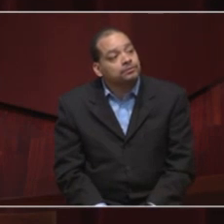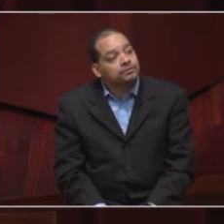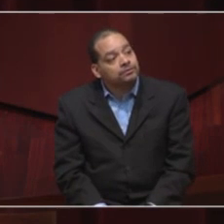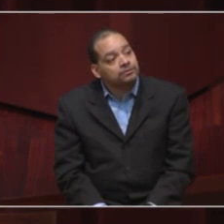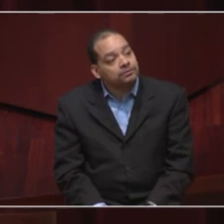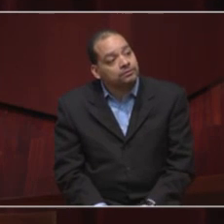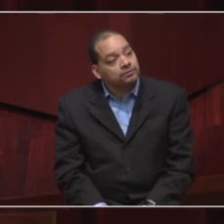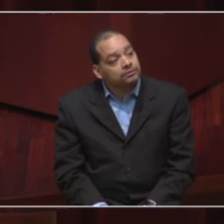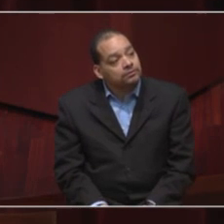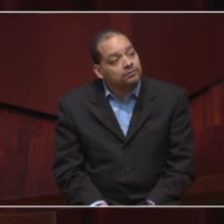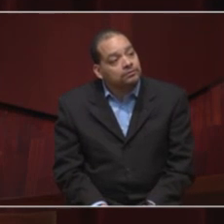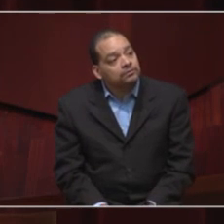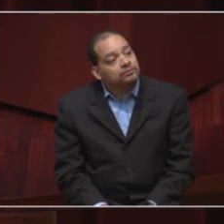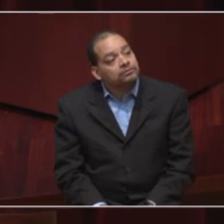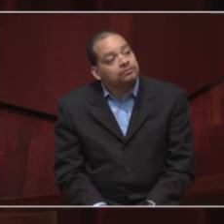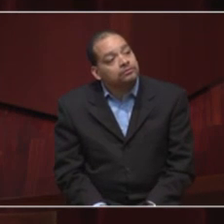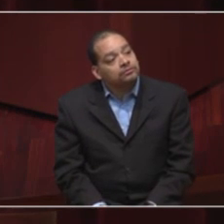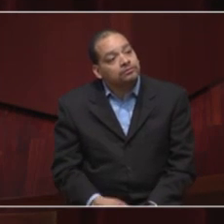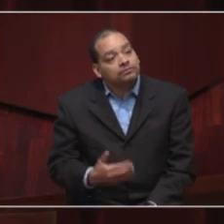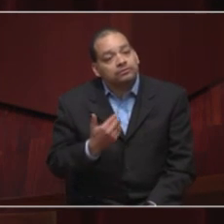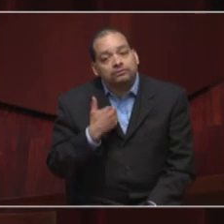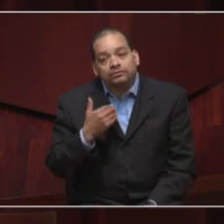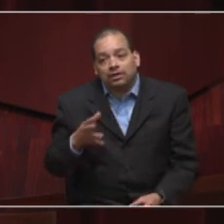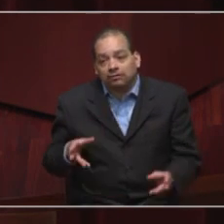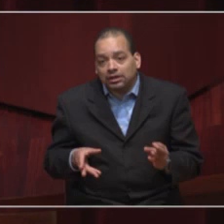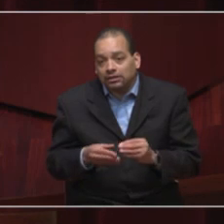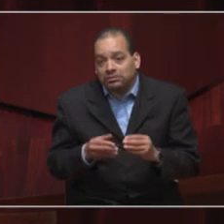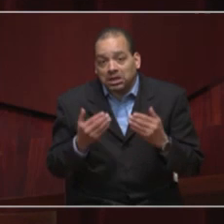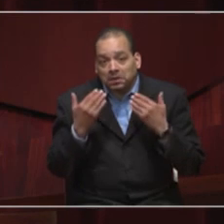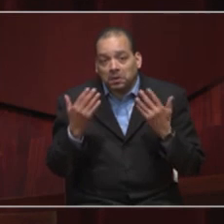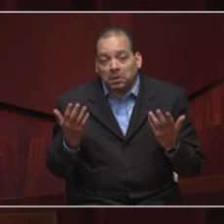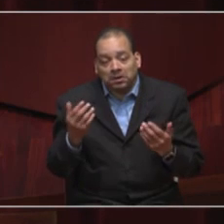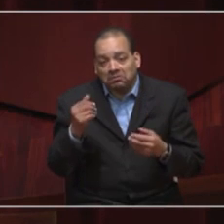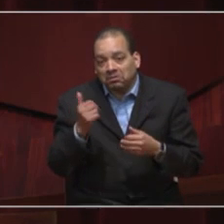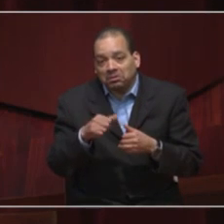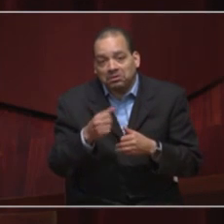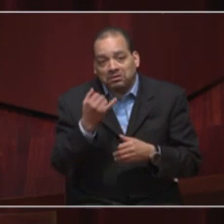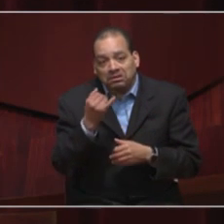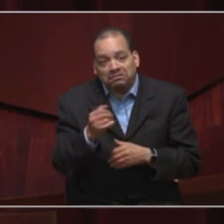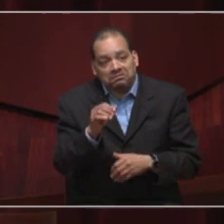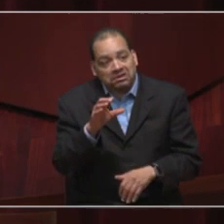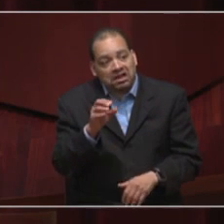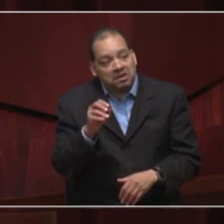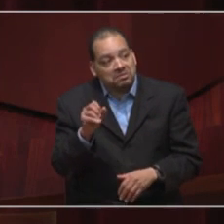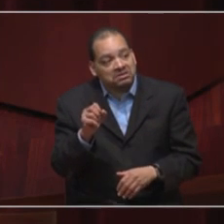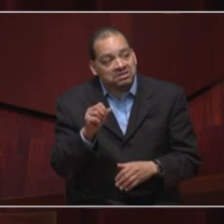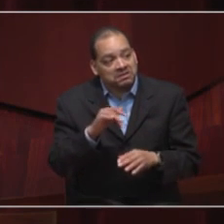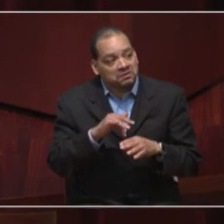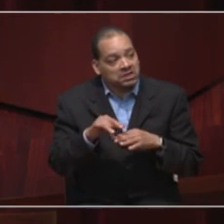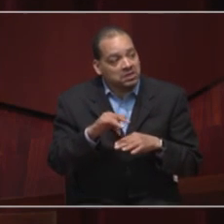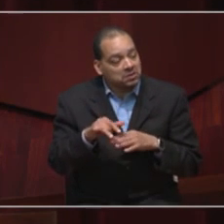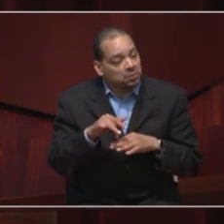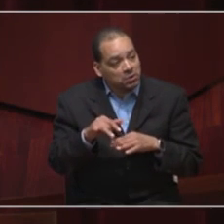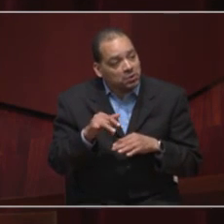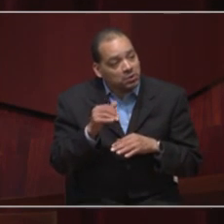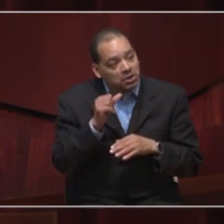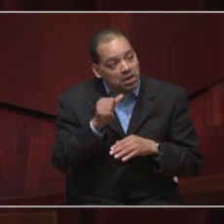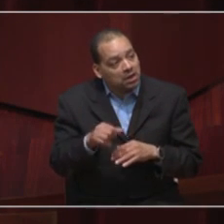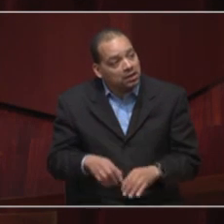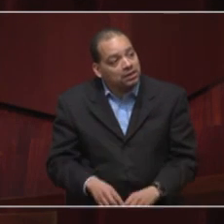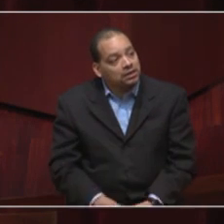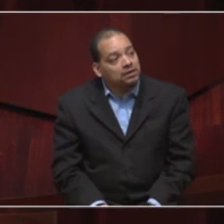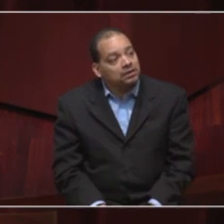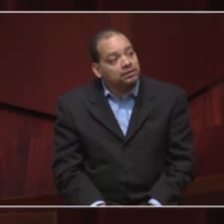Are there any enhancements there to search that? I'd have to look at it. I don't even remember if comments is an available field when you go to hit the query